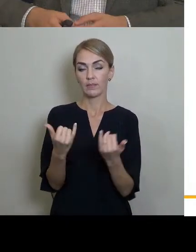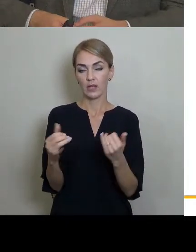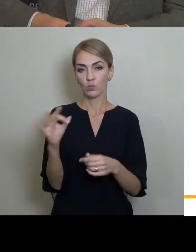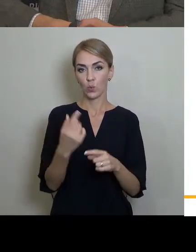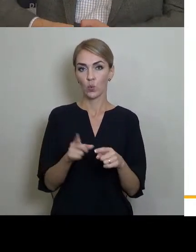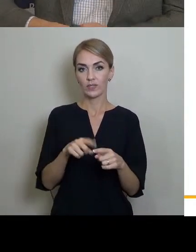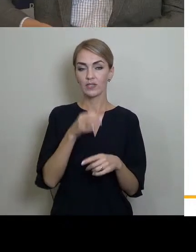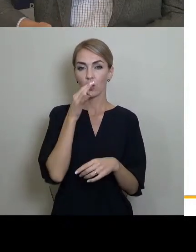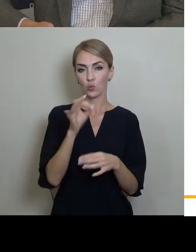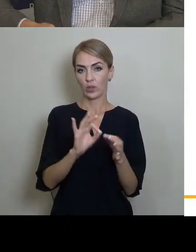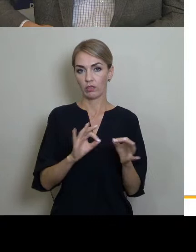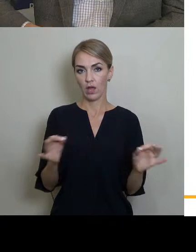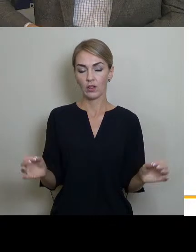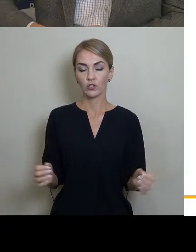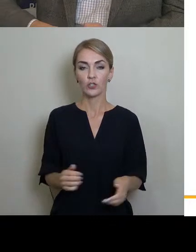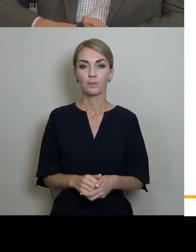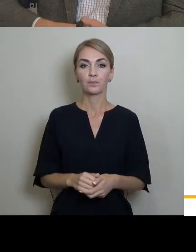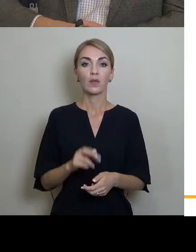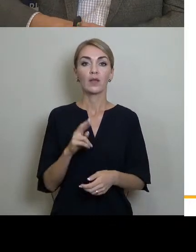constituencies, the candidates should compete.